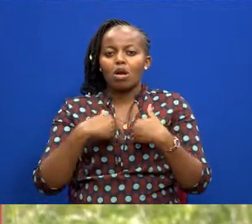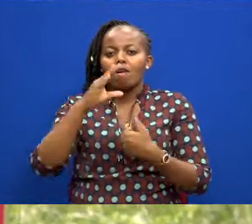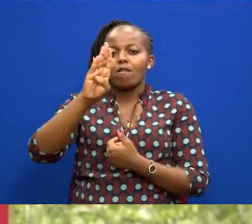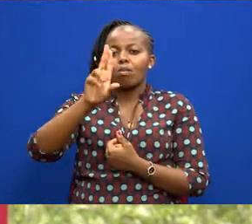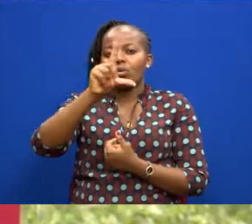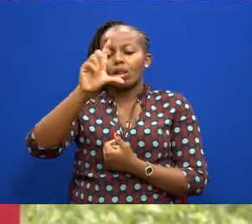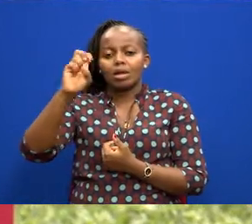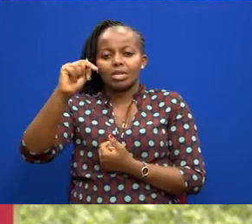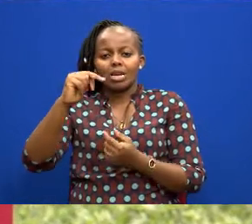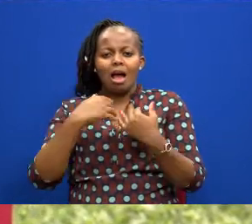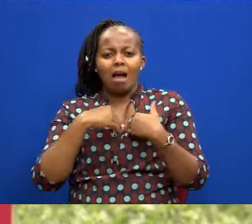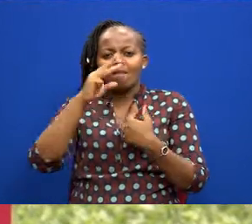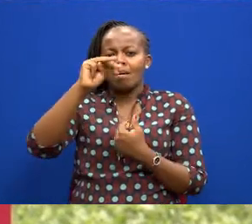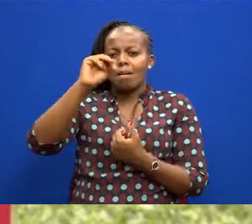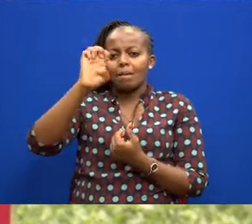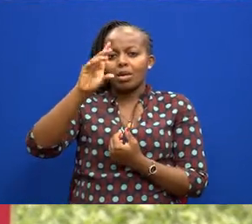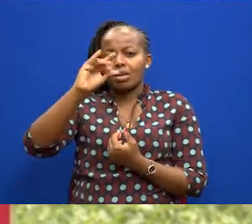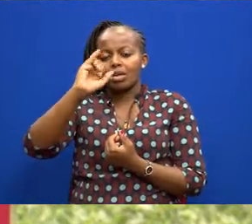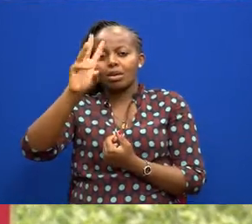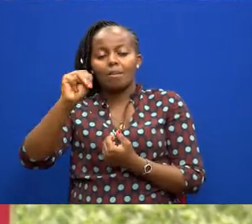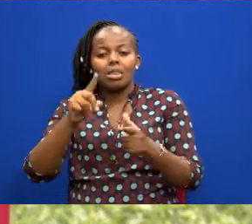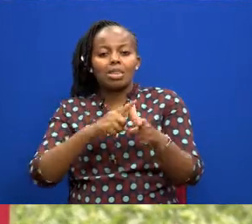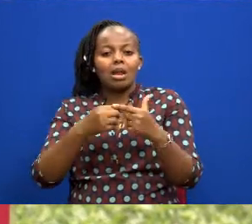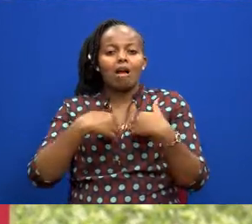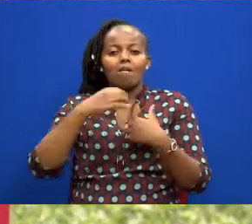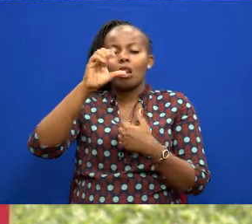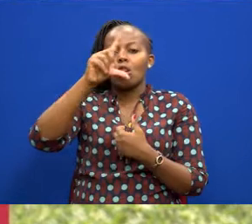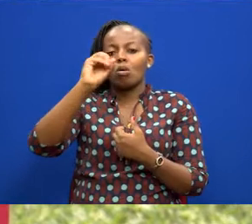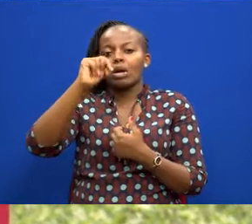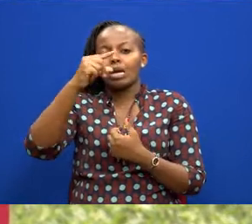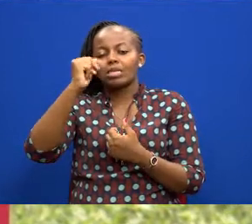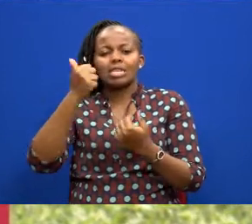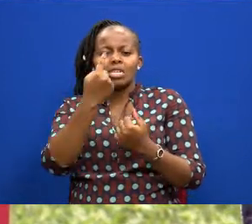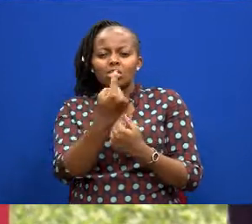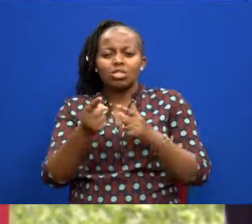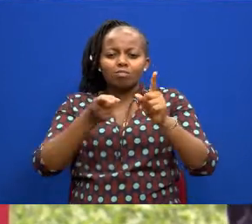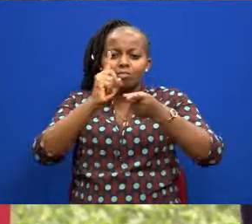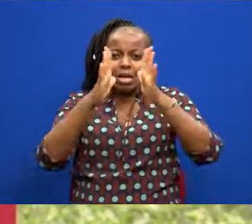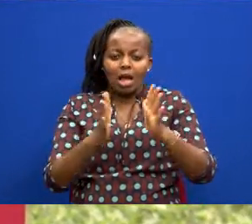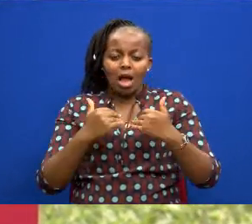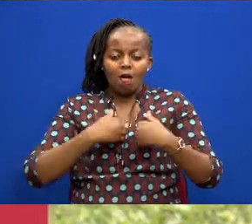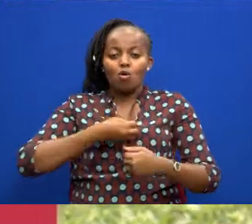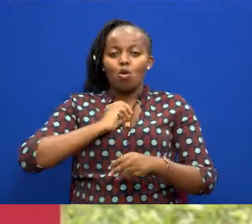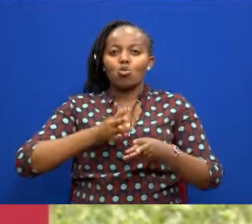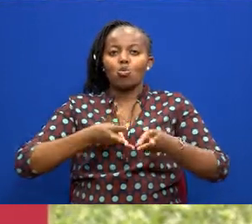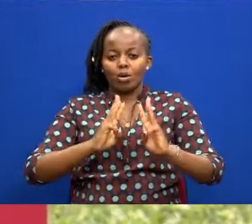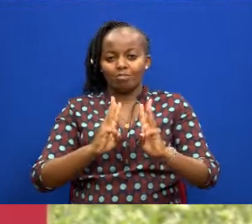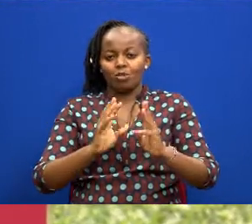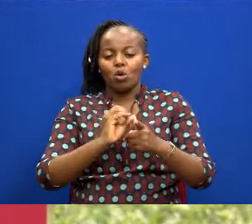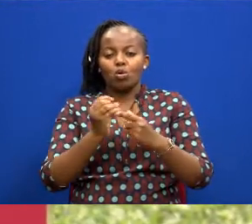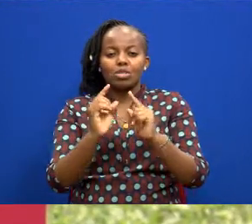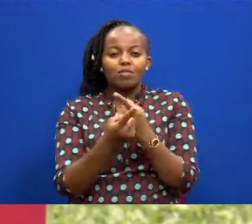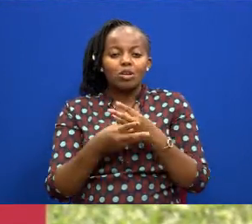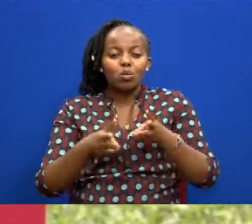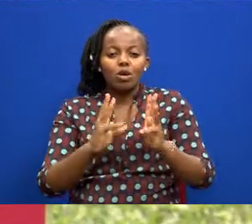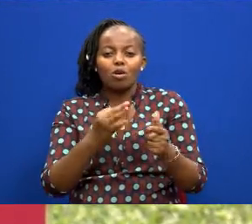bullet start, there's the median start, and there's the elongated start. Every athlete has their own way or a different